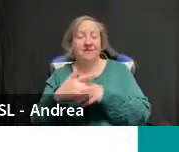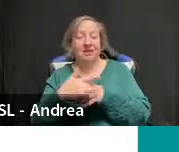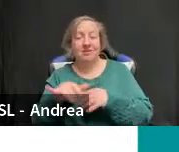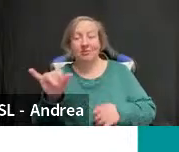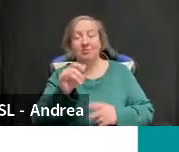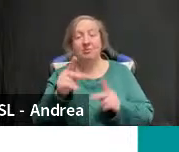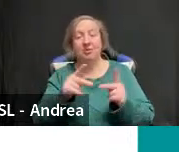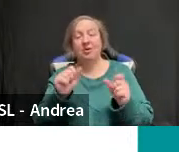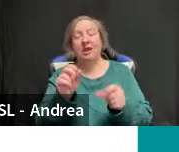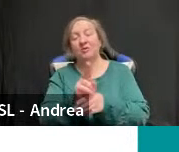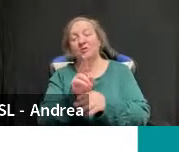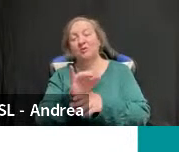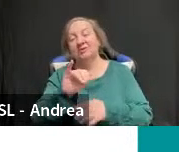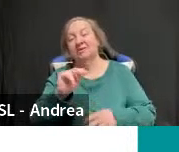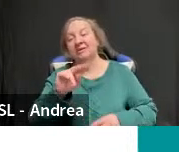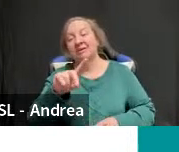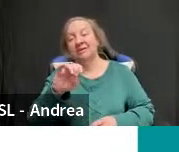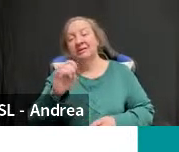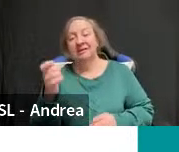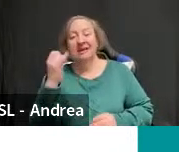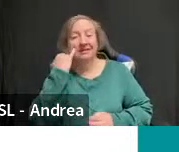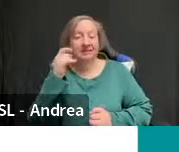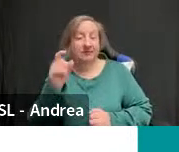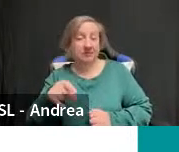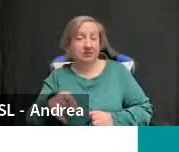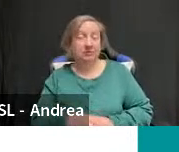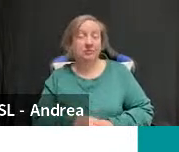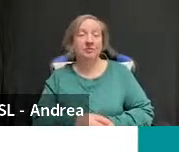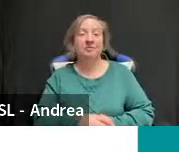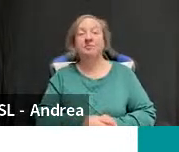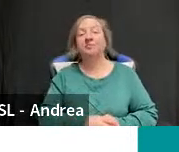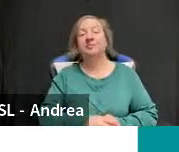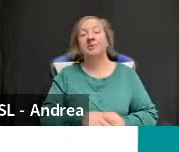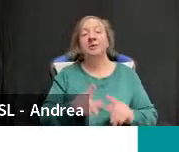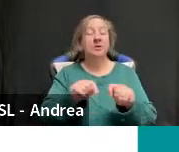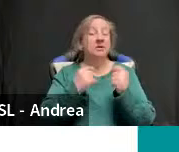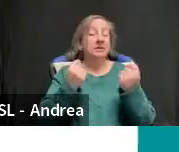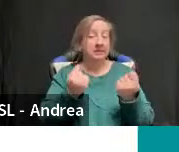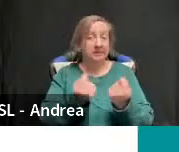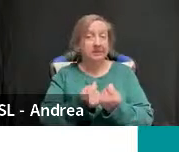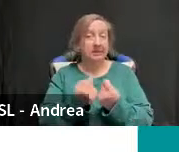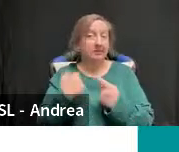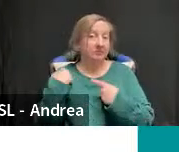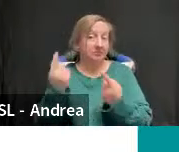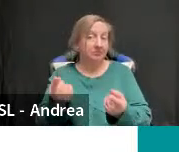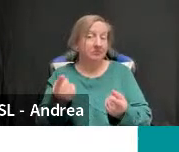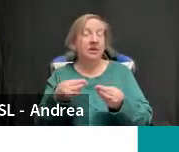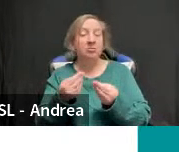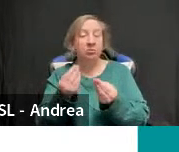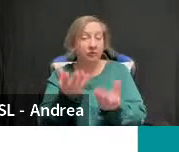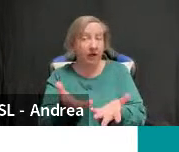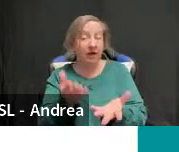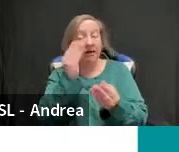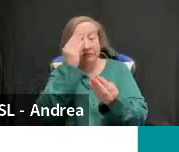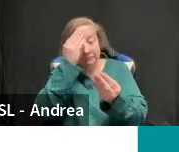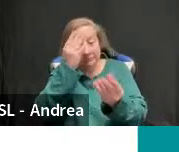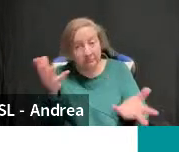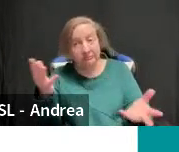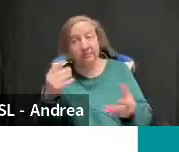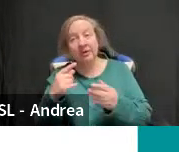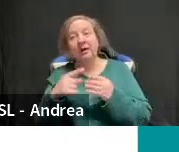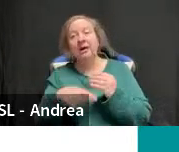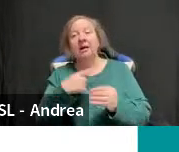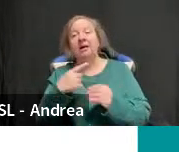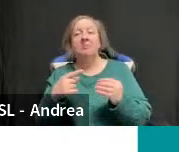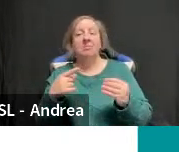leverage the index if necessary. So the team has been providing information about,